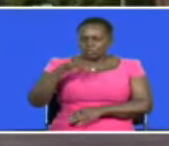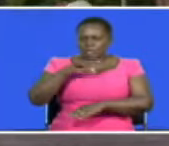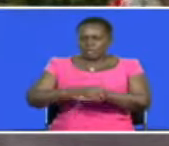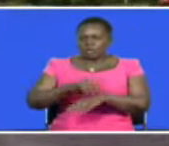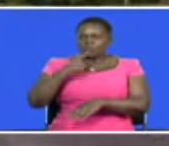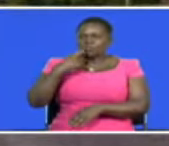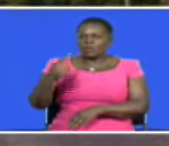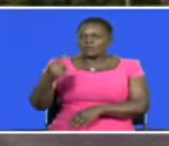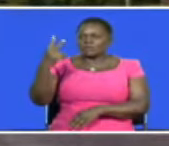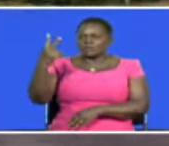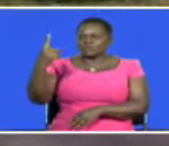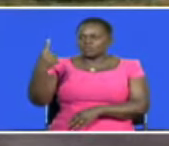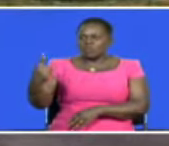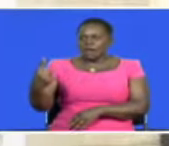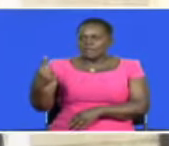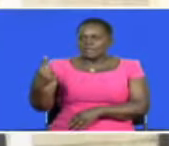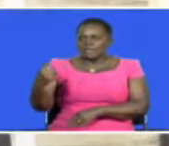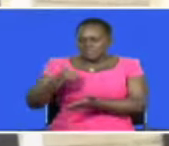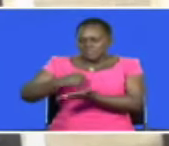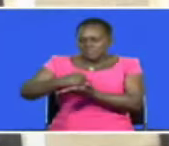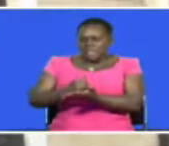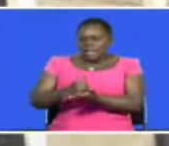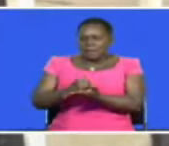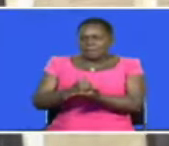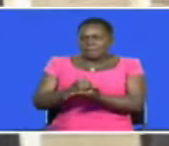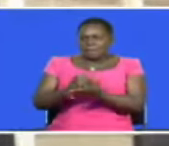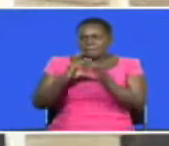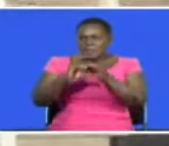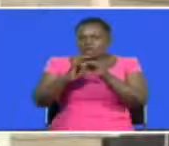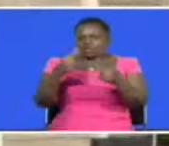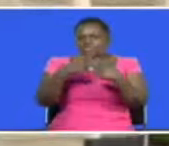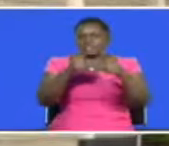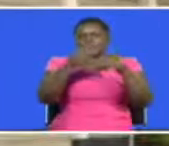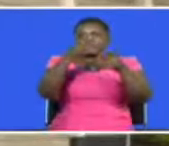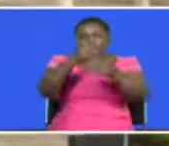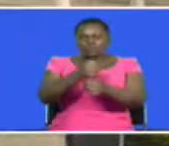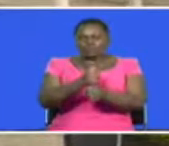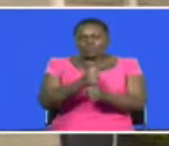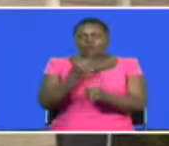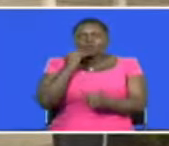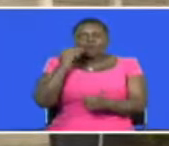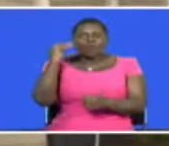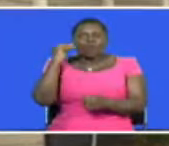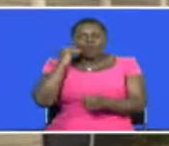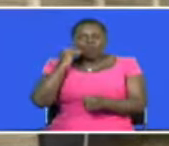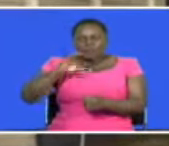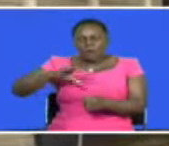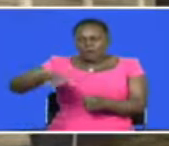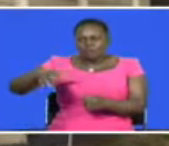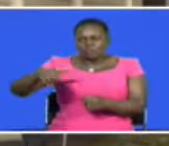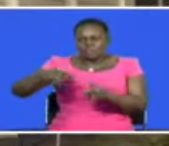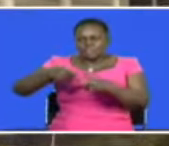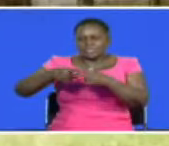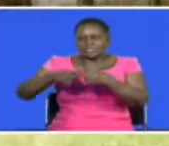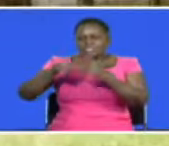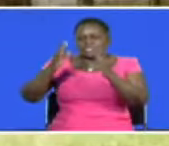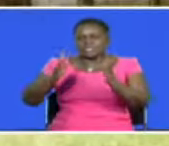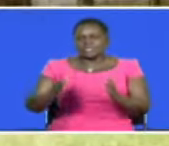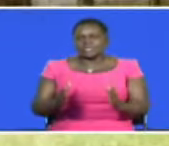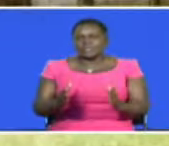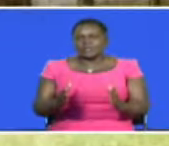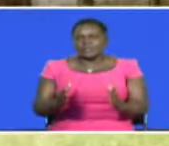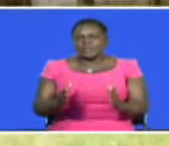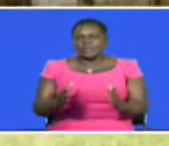recovered 121 stamps belonging to different companies at the residence of a county engineer identified